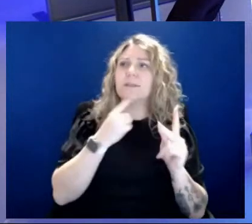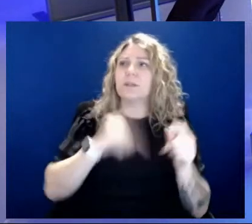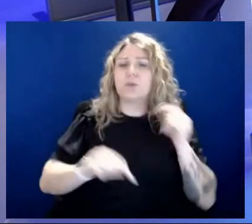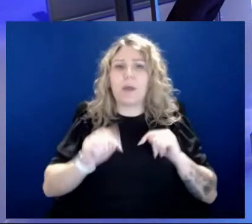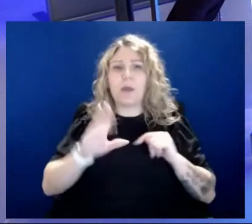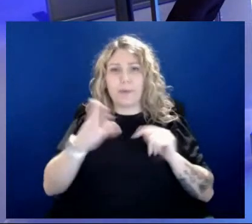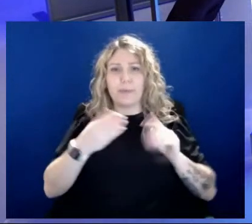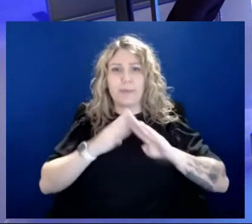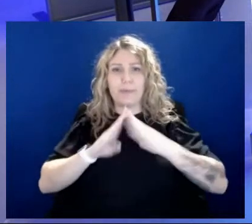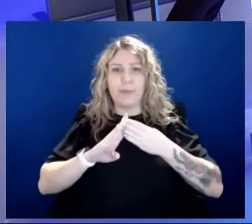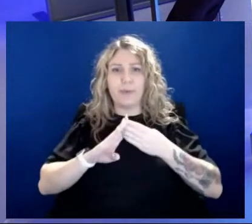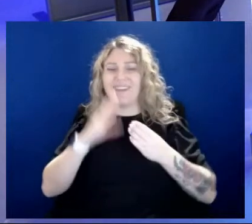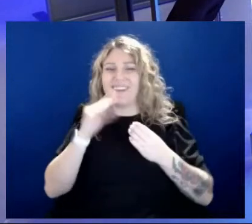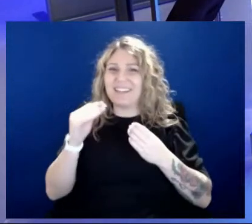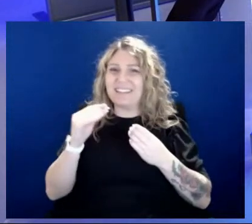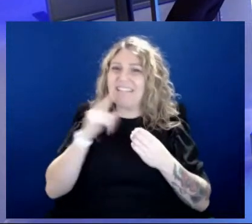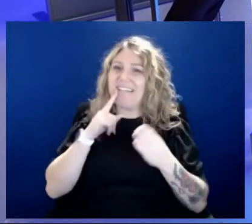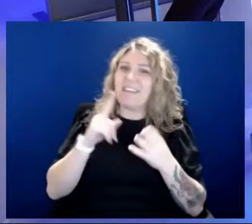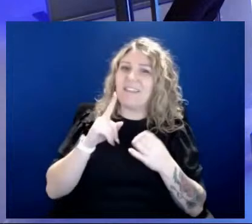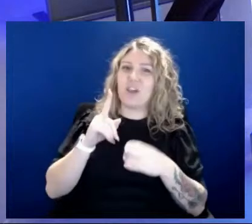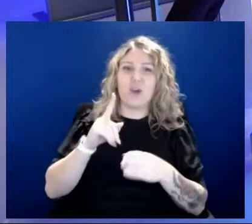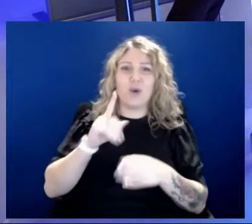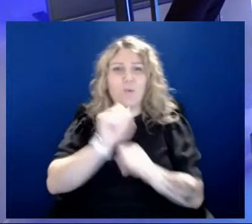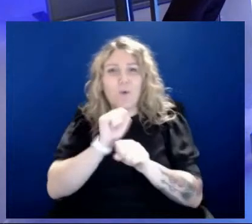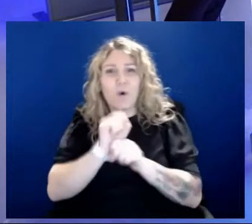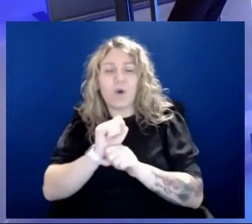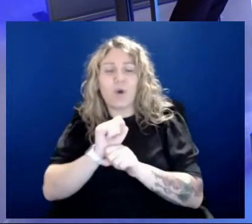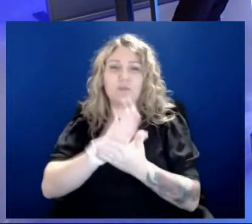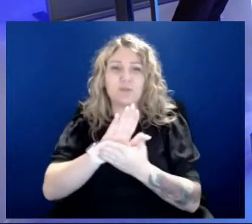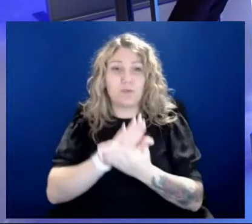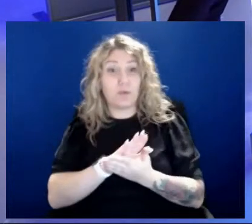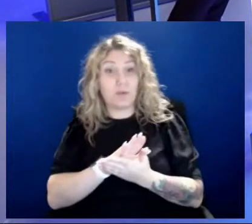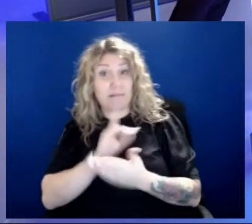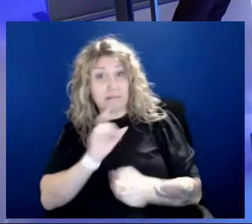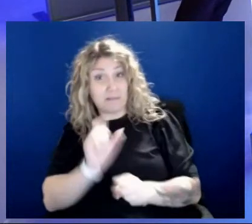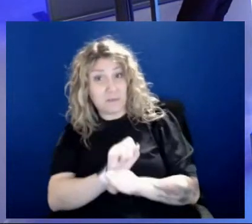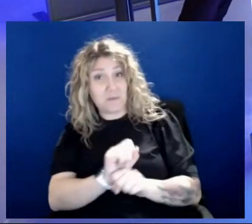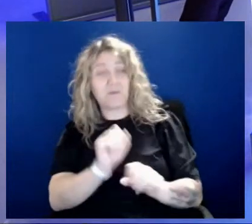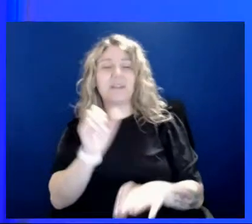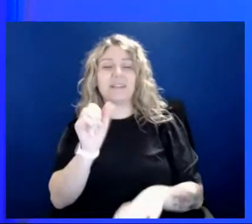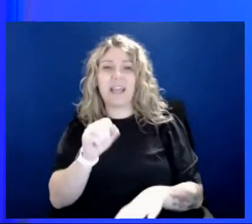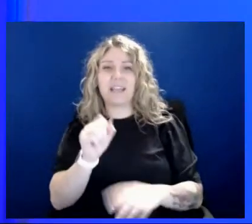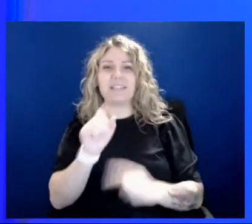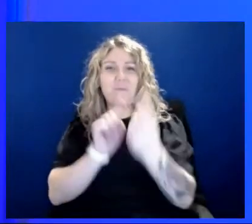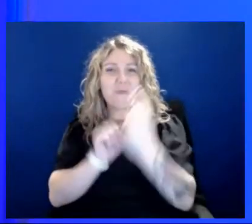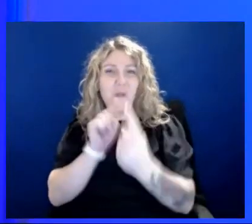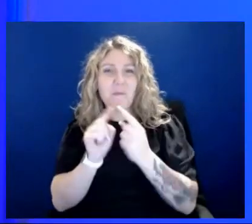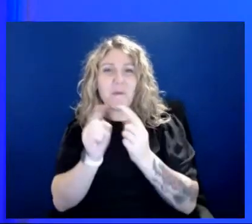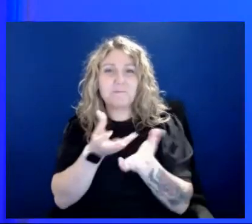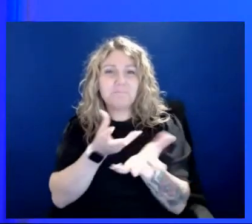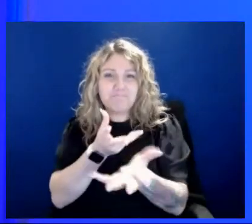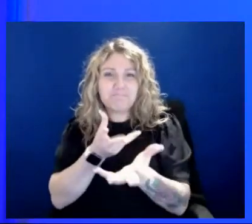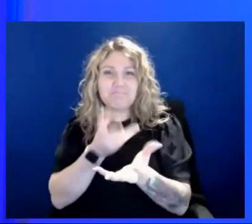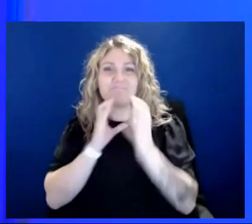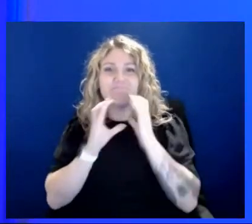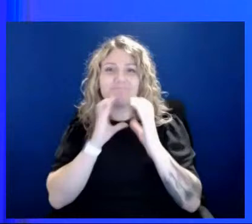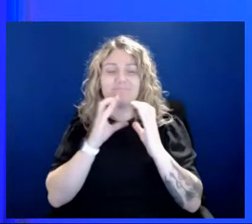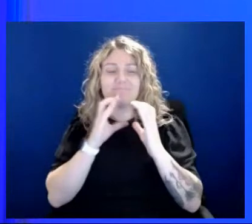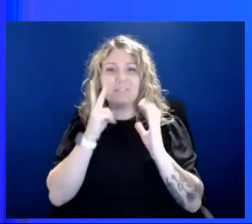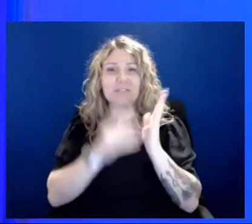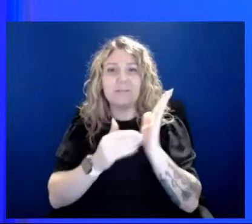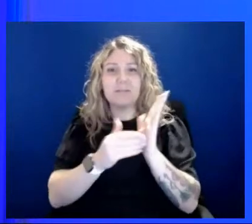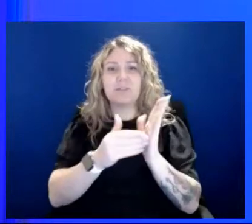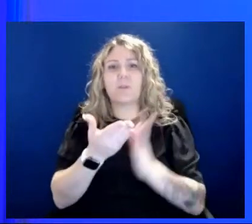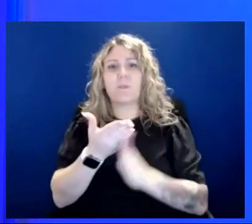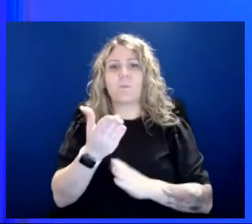place of work and their churches and schools, right, Dr. Satterwhite? Absolutely. It's those one-on-one conversations. We've seen it repeatedly throughout COVID, but even